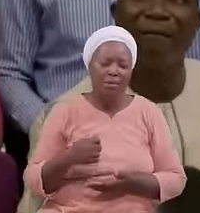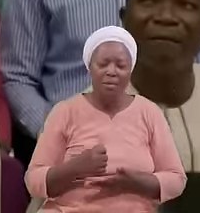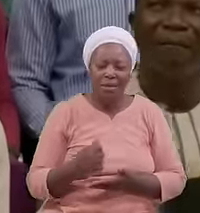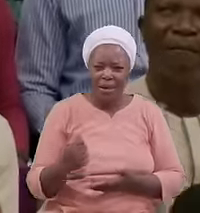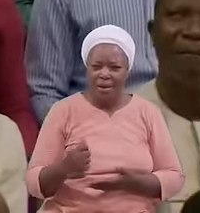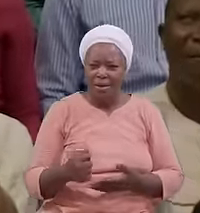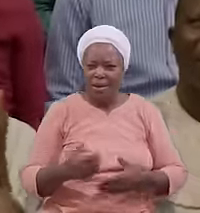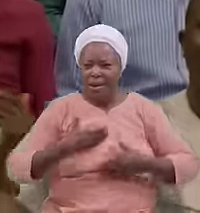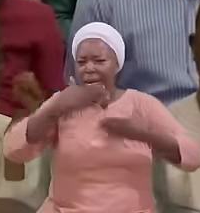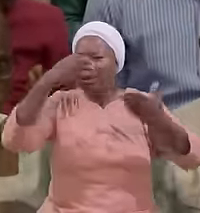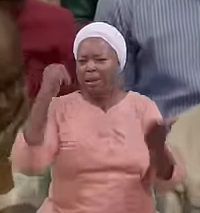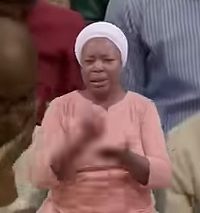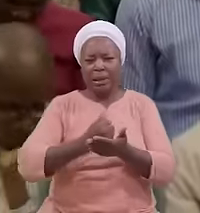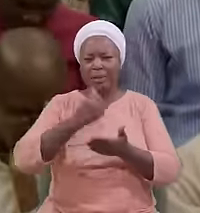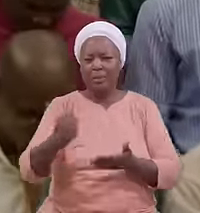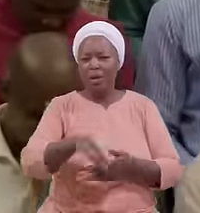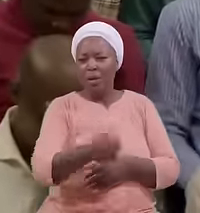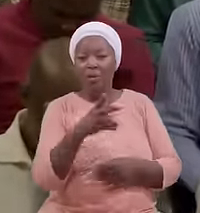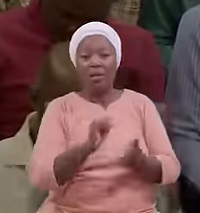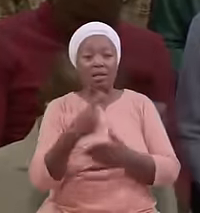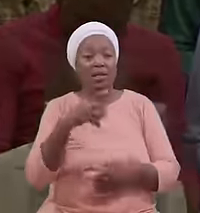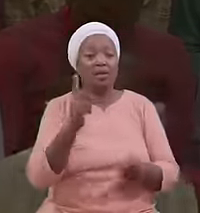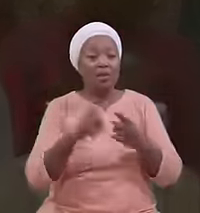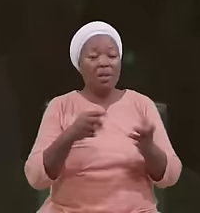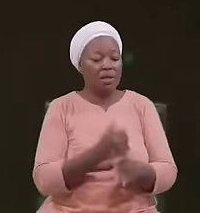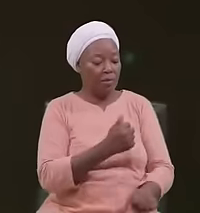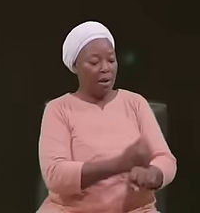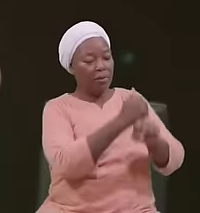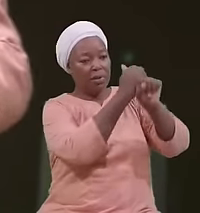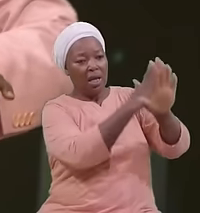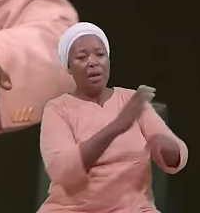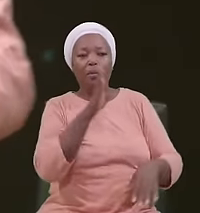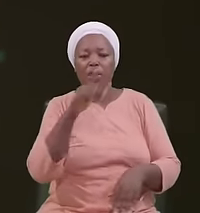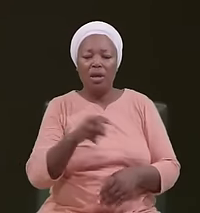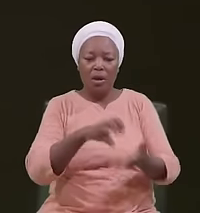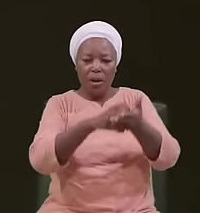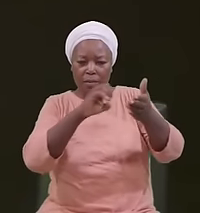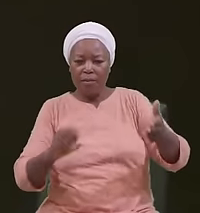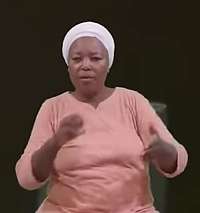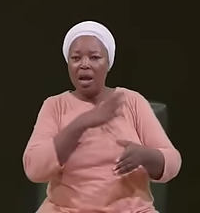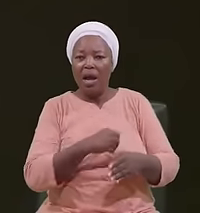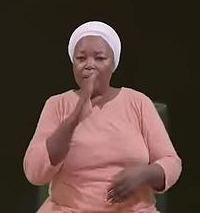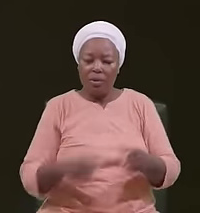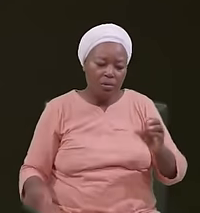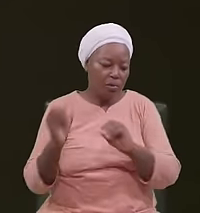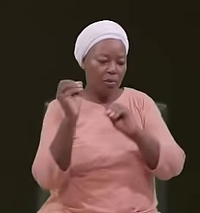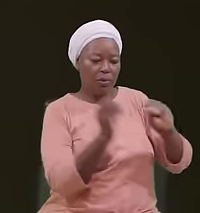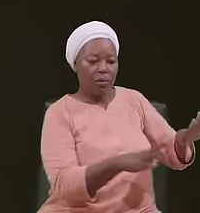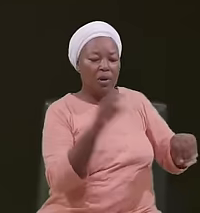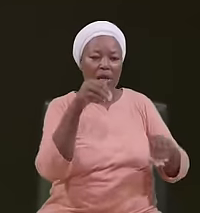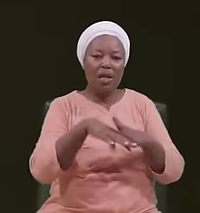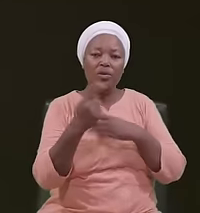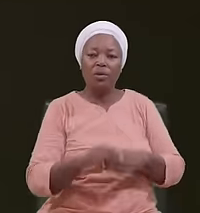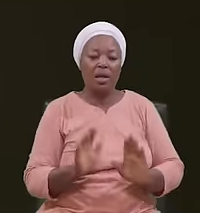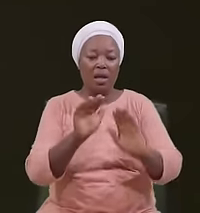Whosoever shall say unto this mountain, be thou removed and be thou cast into